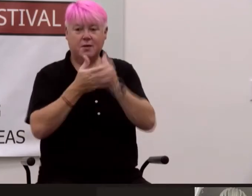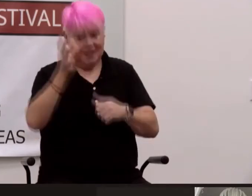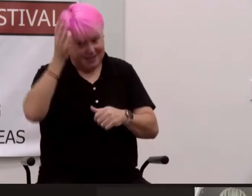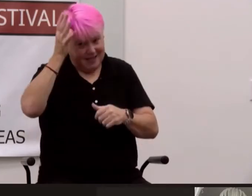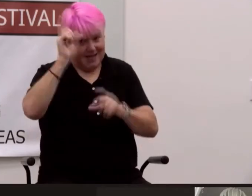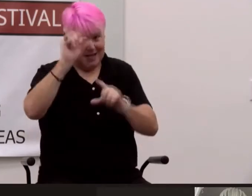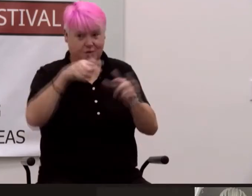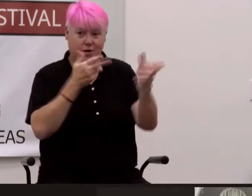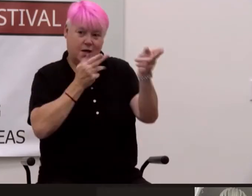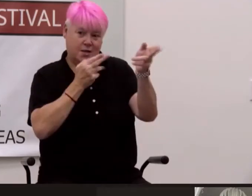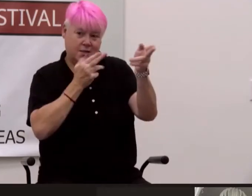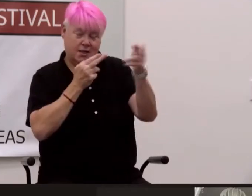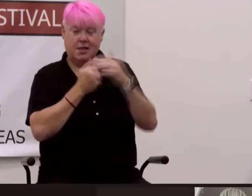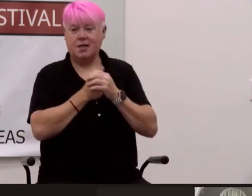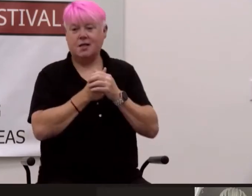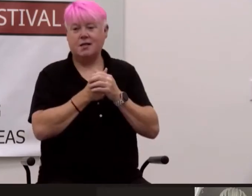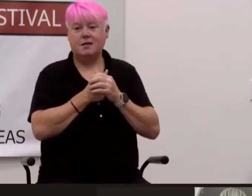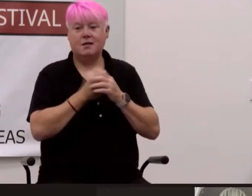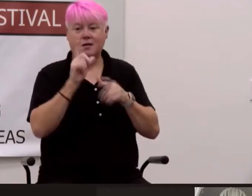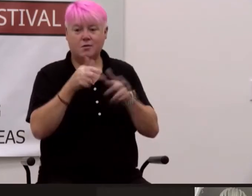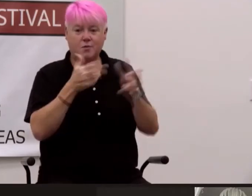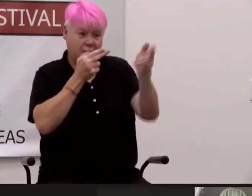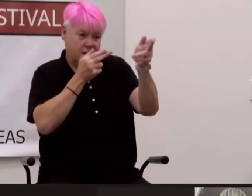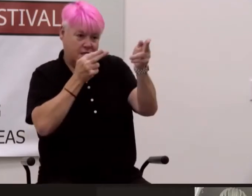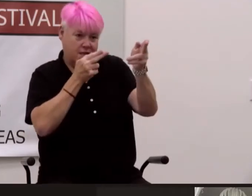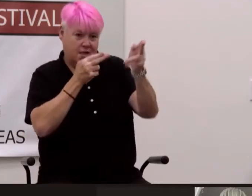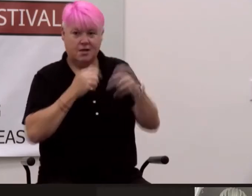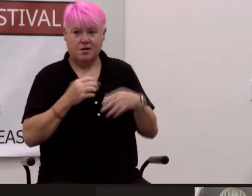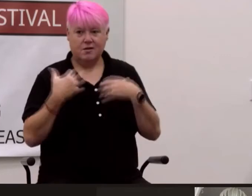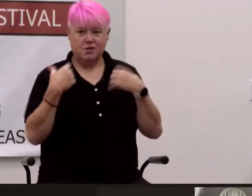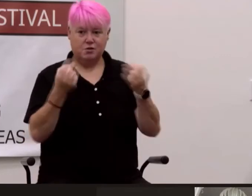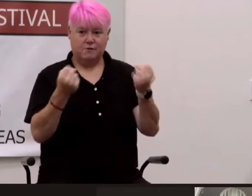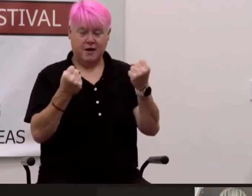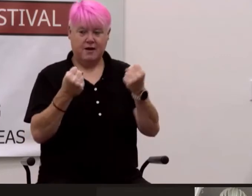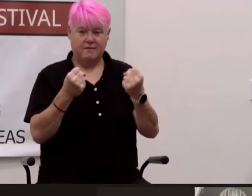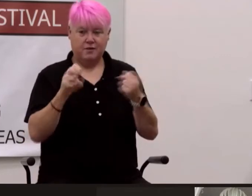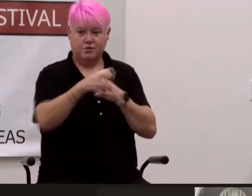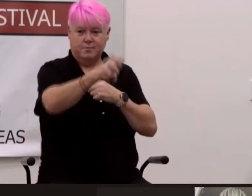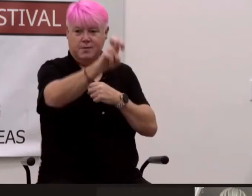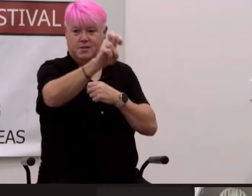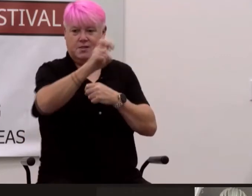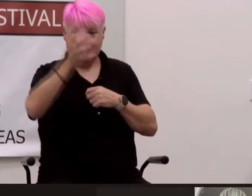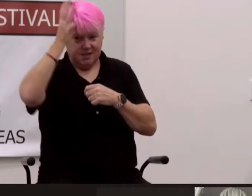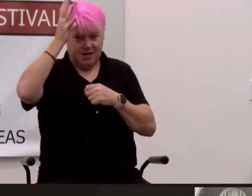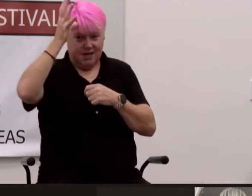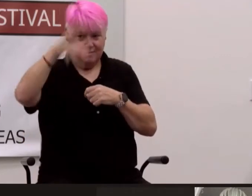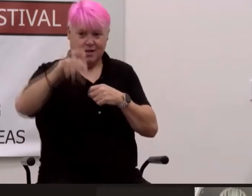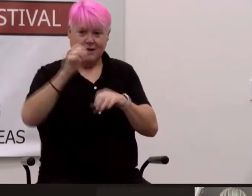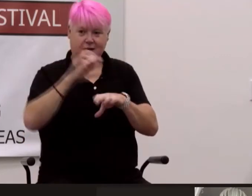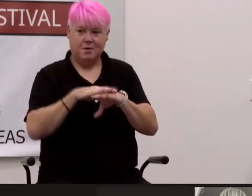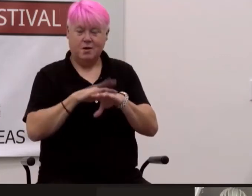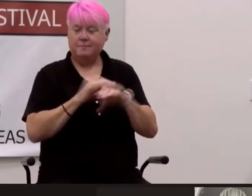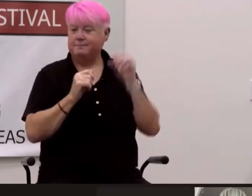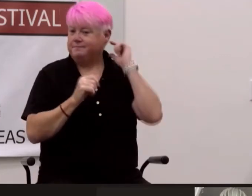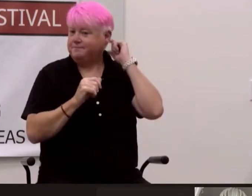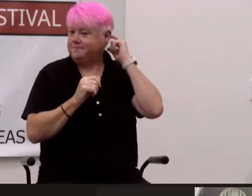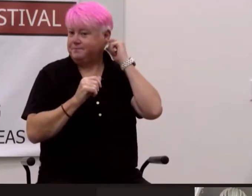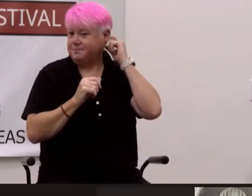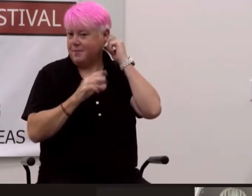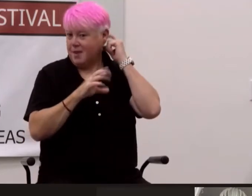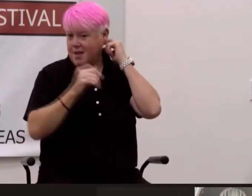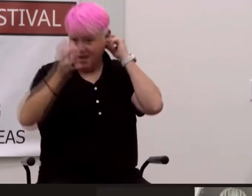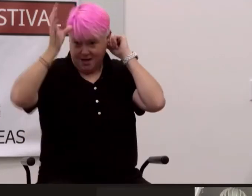hunting with his dad, going hunting on these great survival trips that his dad would take him on. And his